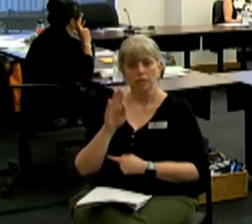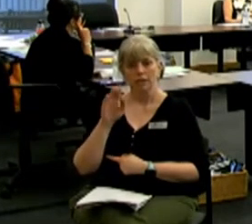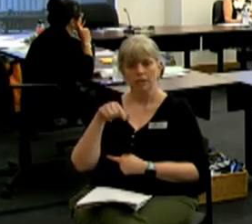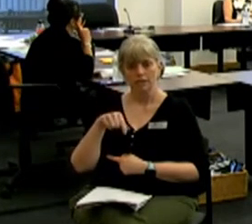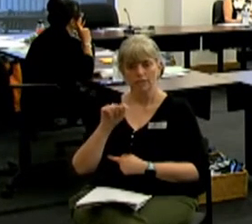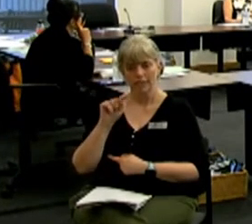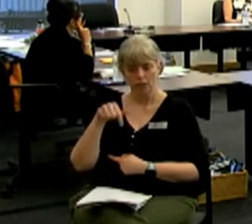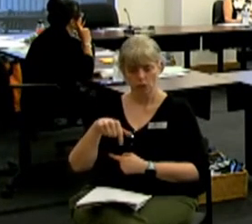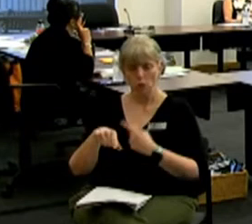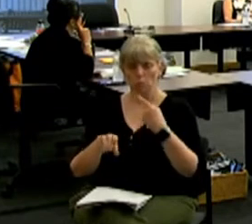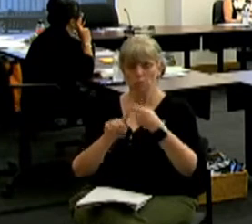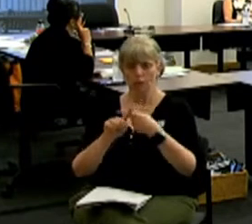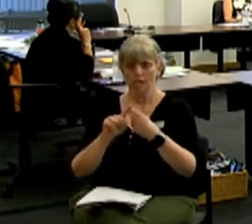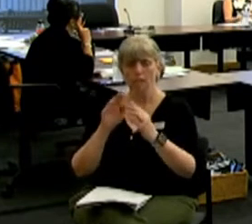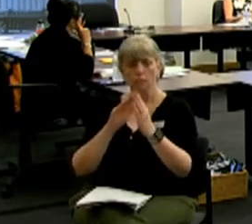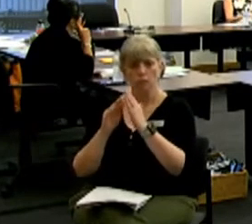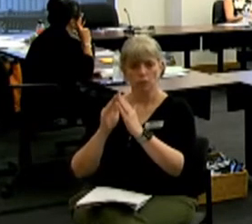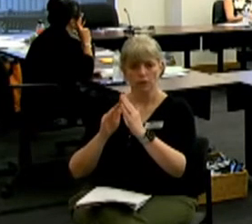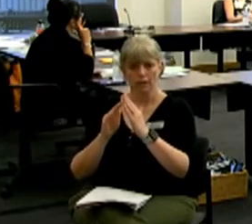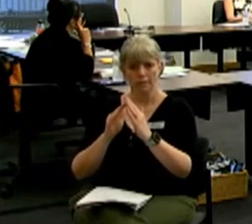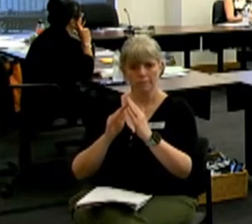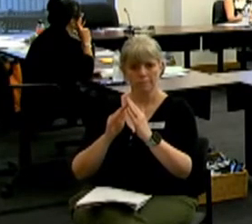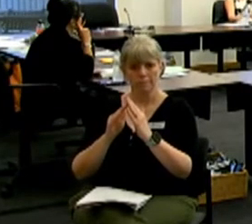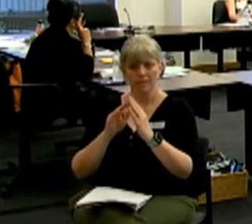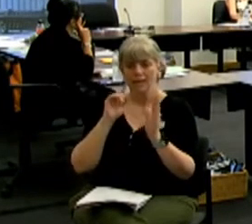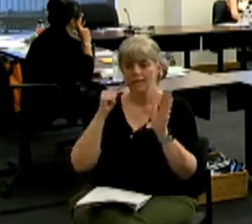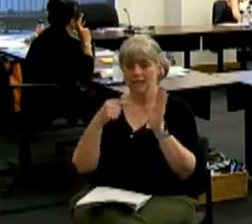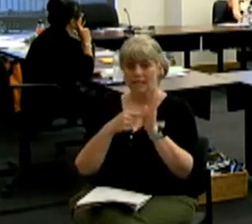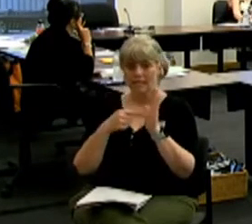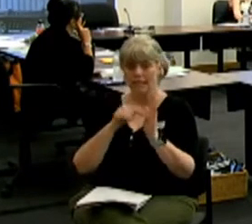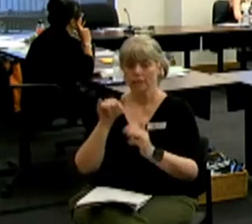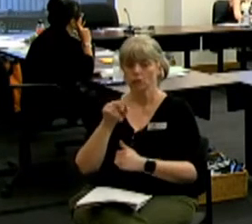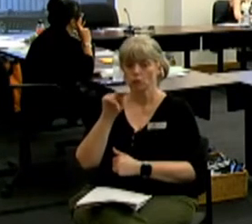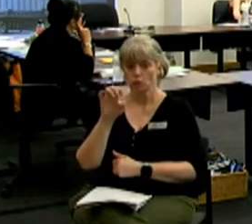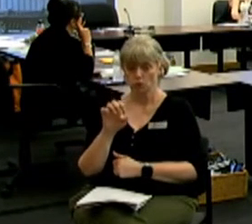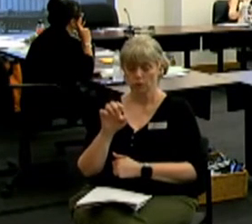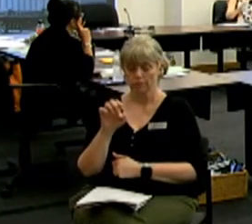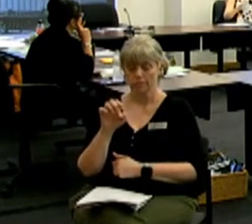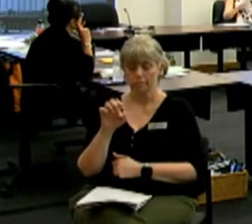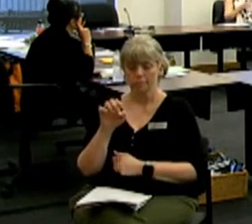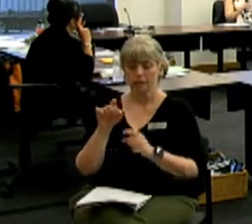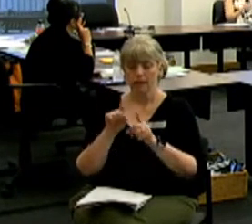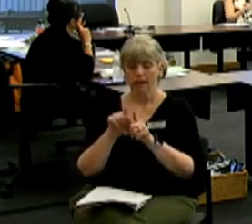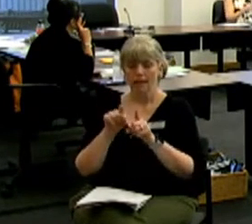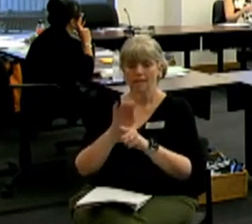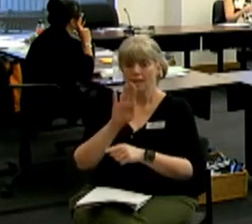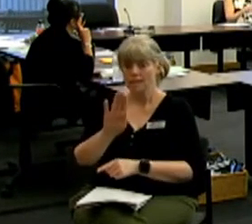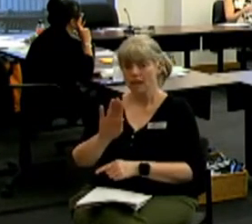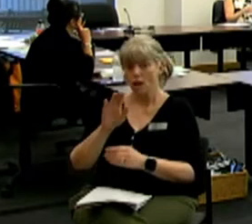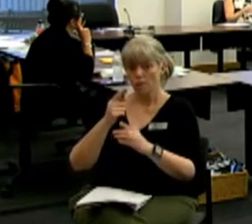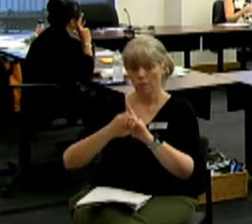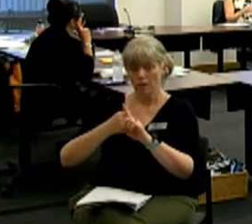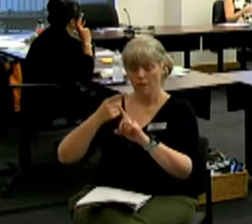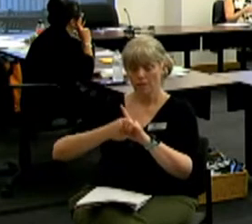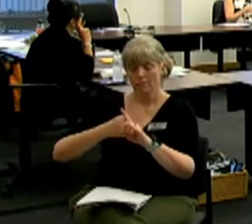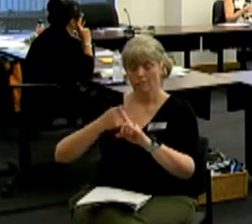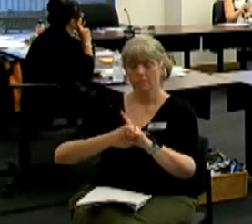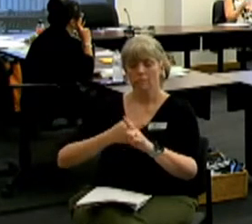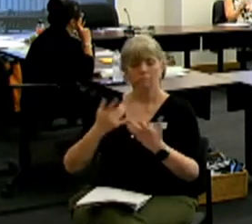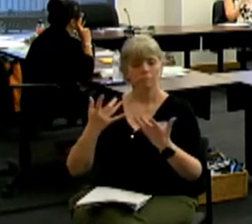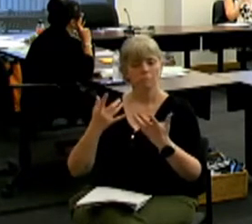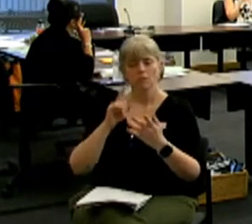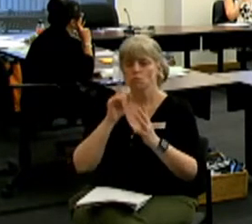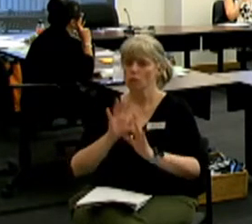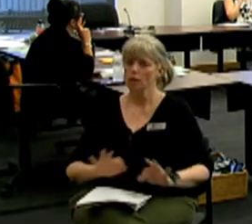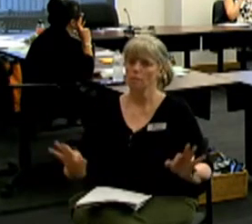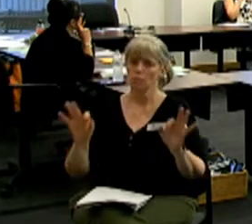LGBTQ+ community for designating June as their month. That's